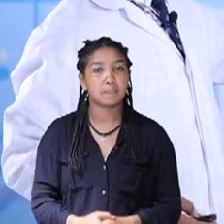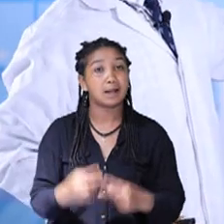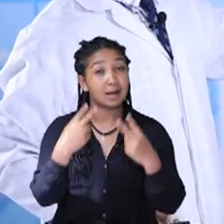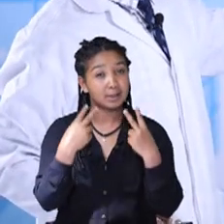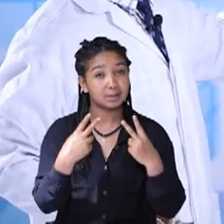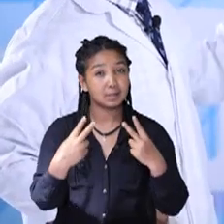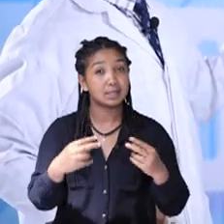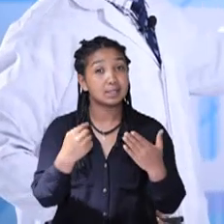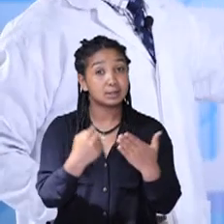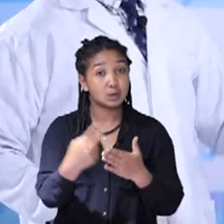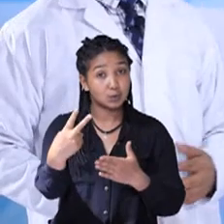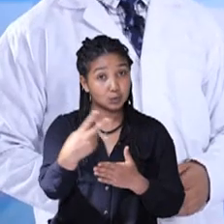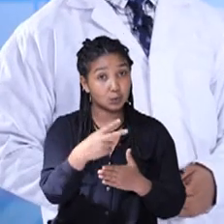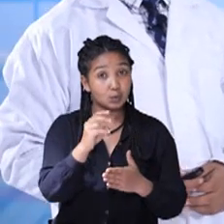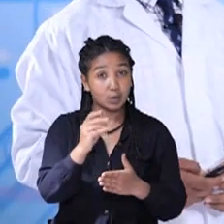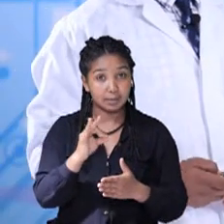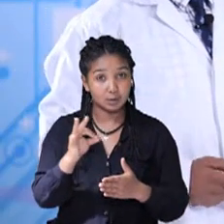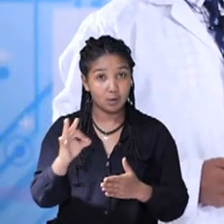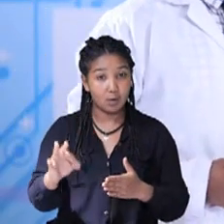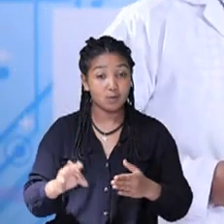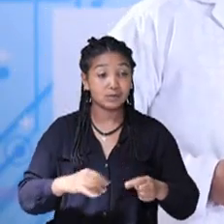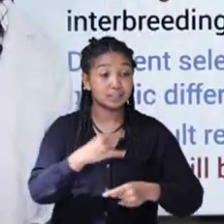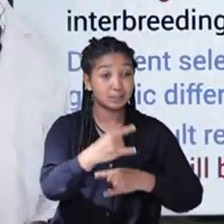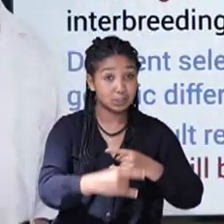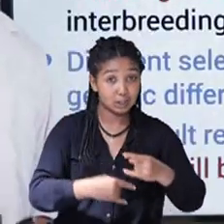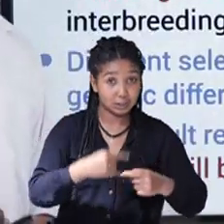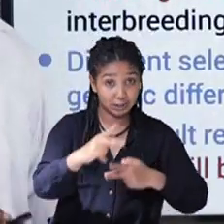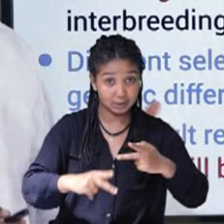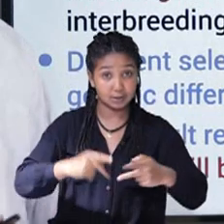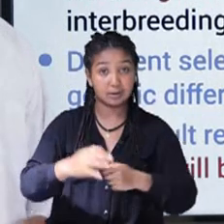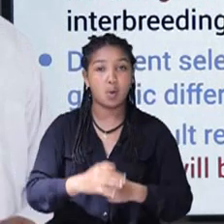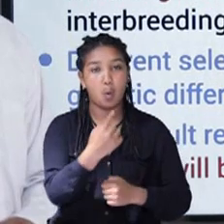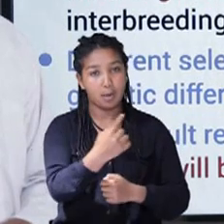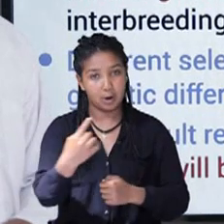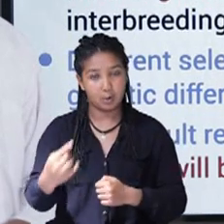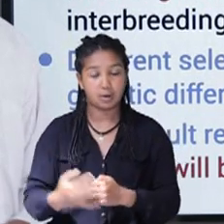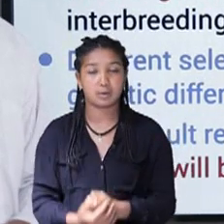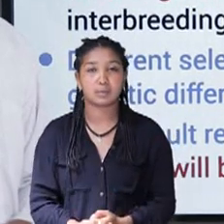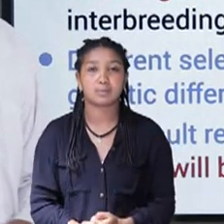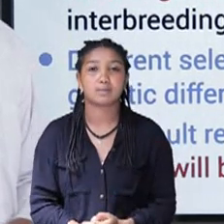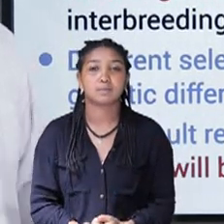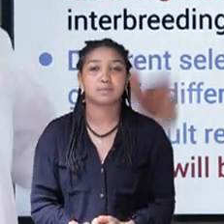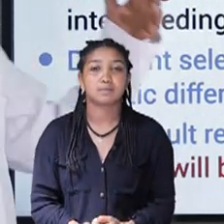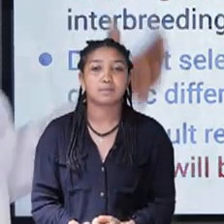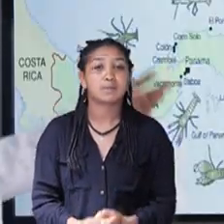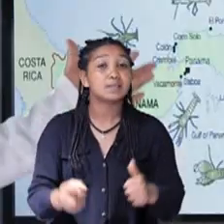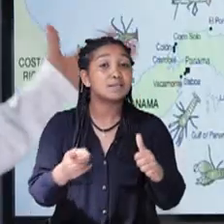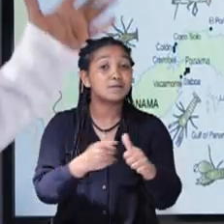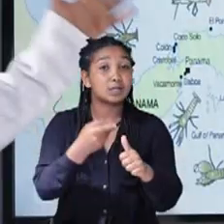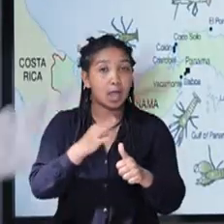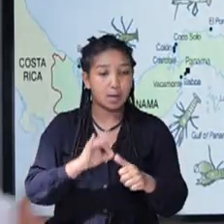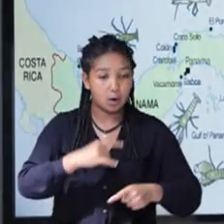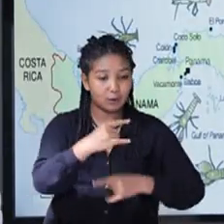Let's see these two types of speciations one by one. The first